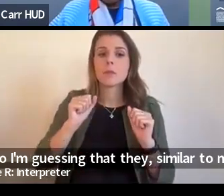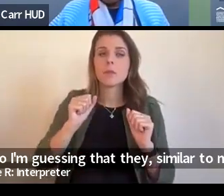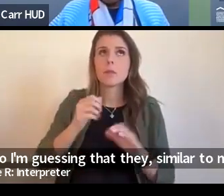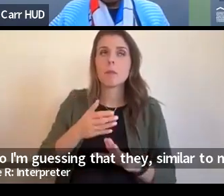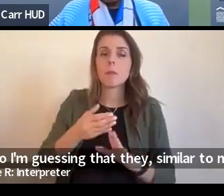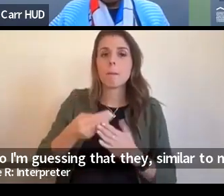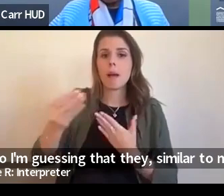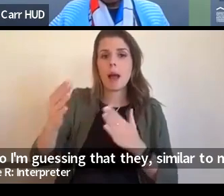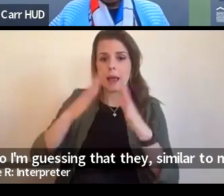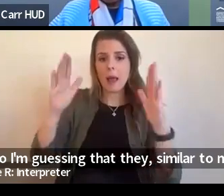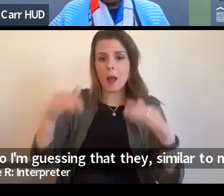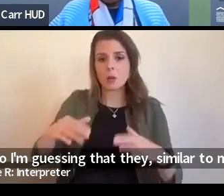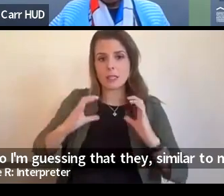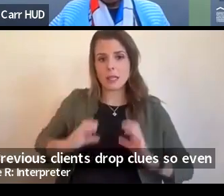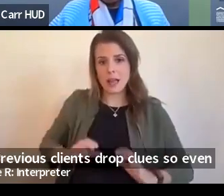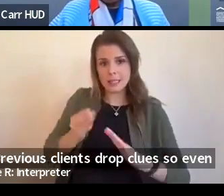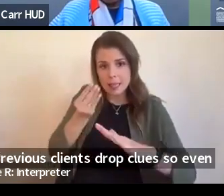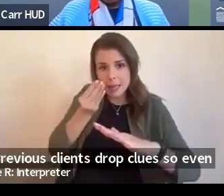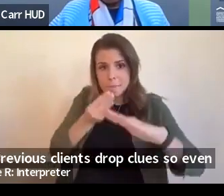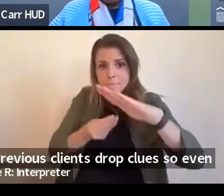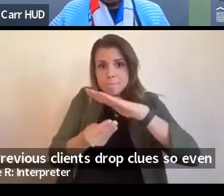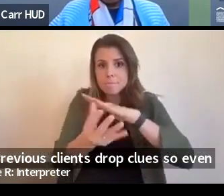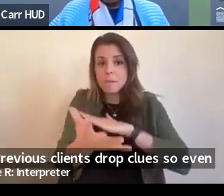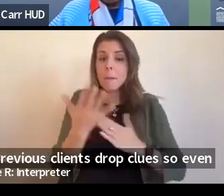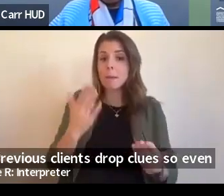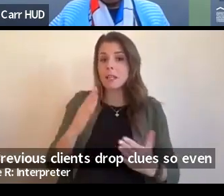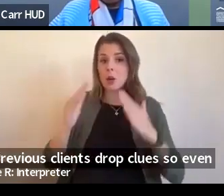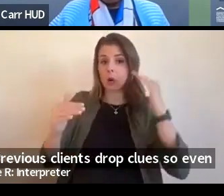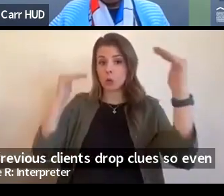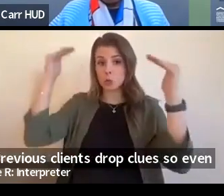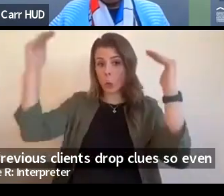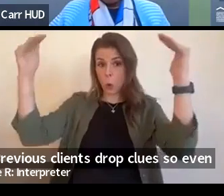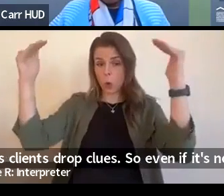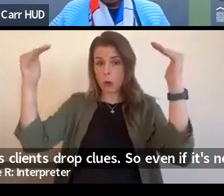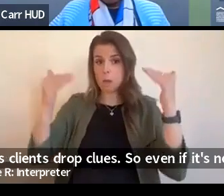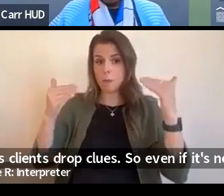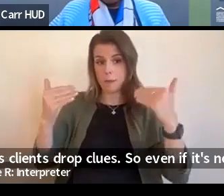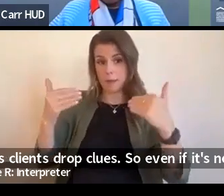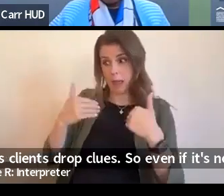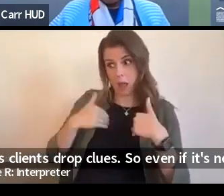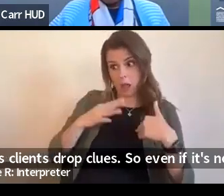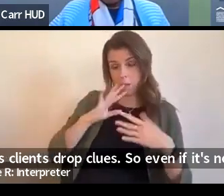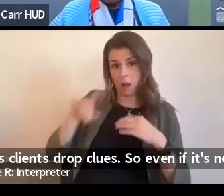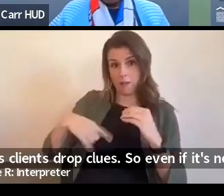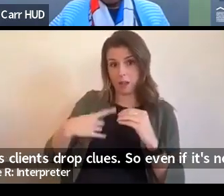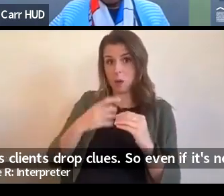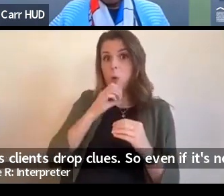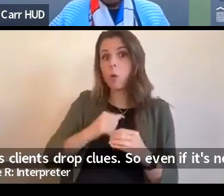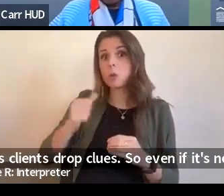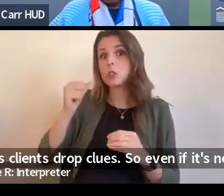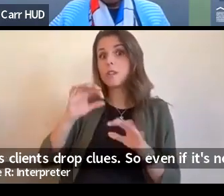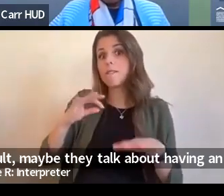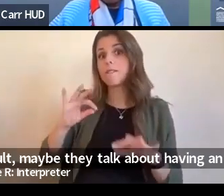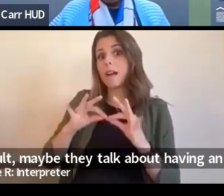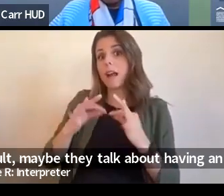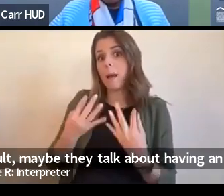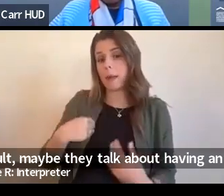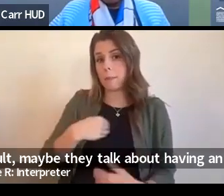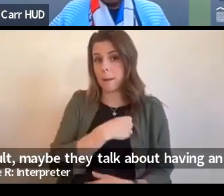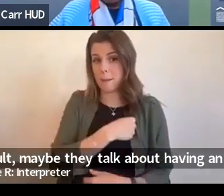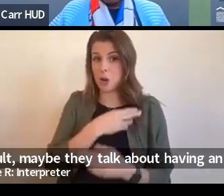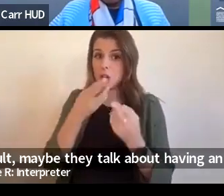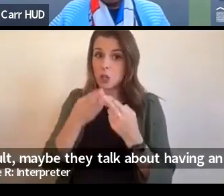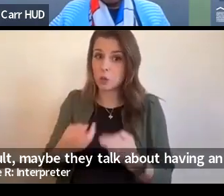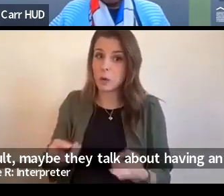So even if it's not an older adult, maybe they talk about having an older family member, right? And then there are resources